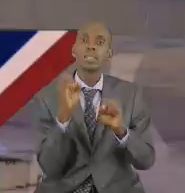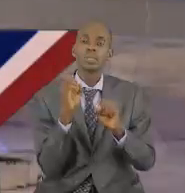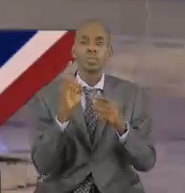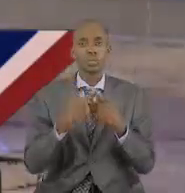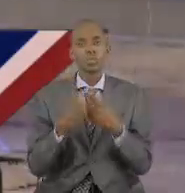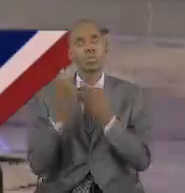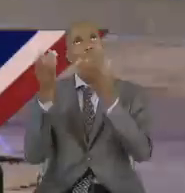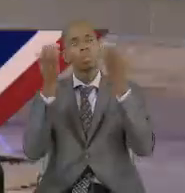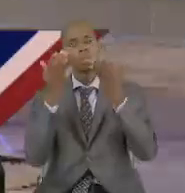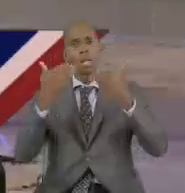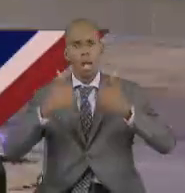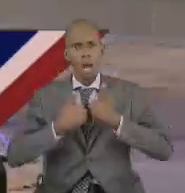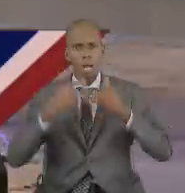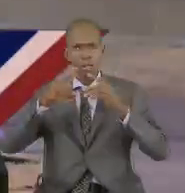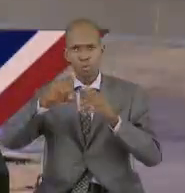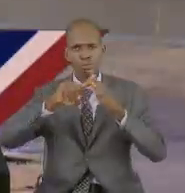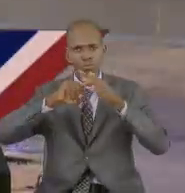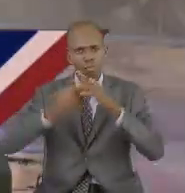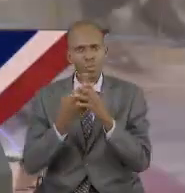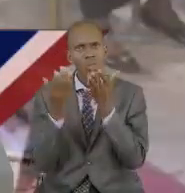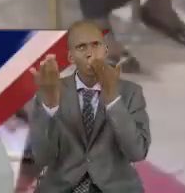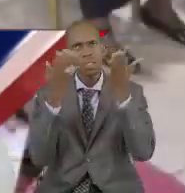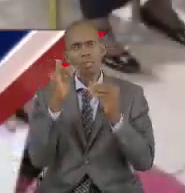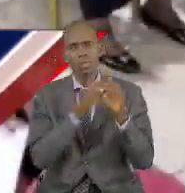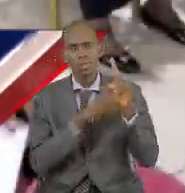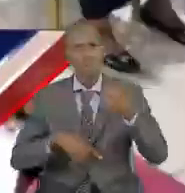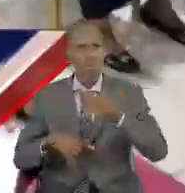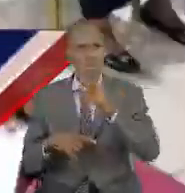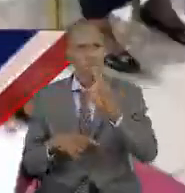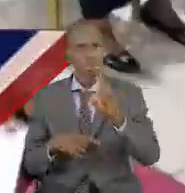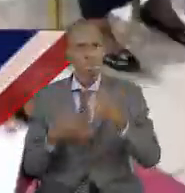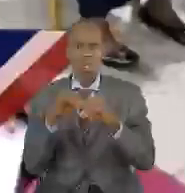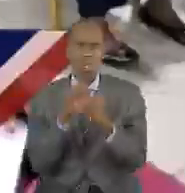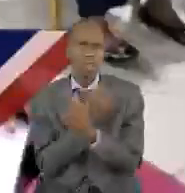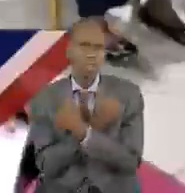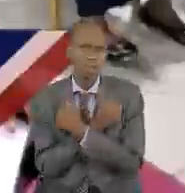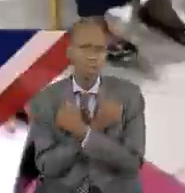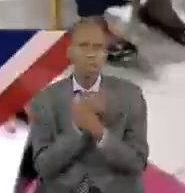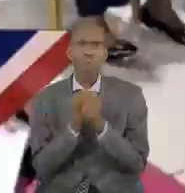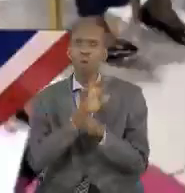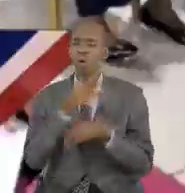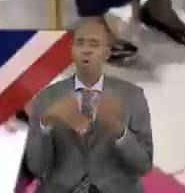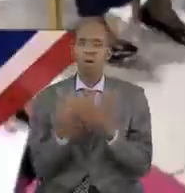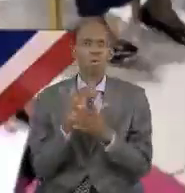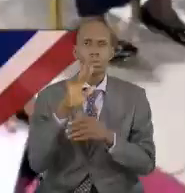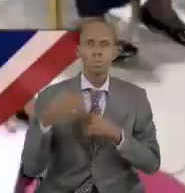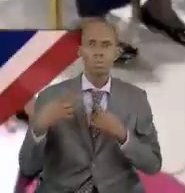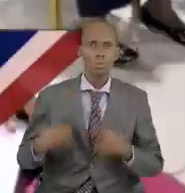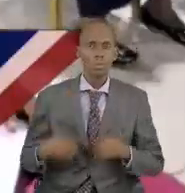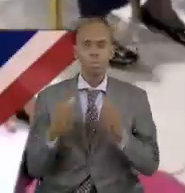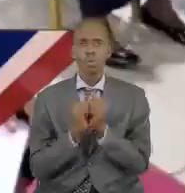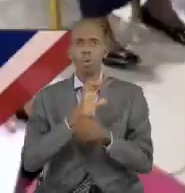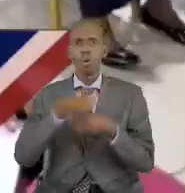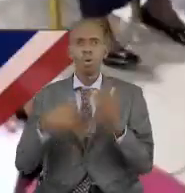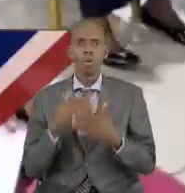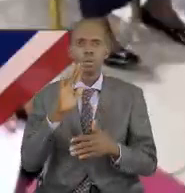Have you started serving? Are you serving the Lord in love with all your heart, with all your soul, with